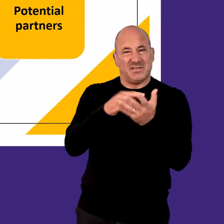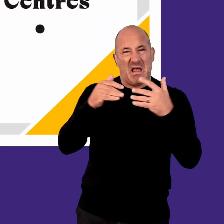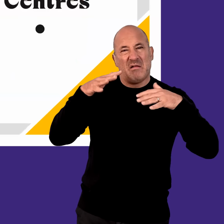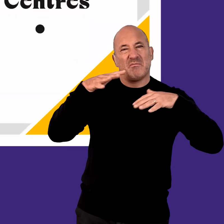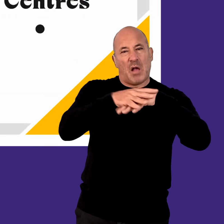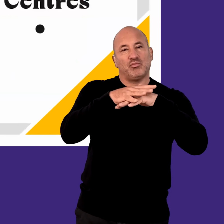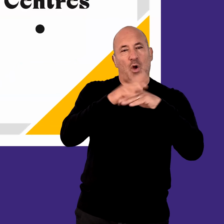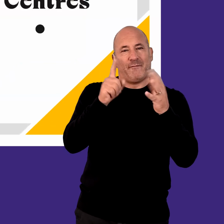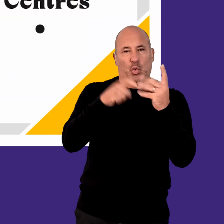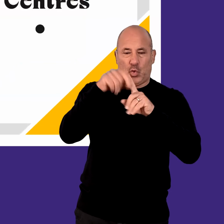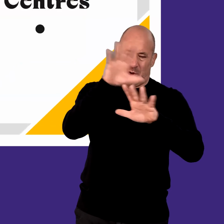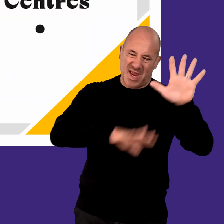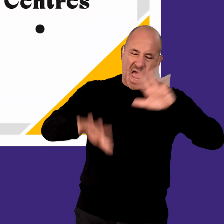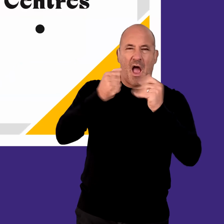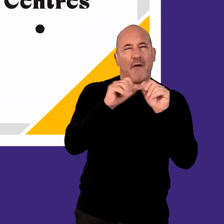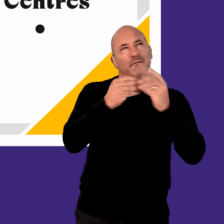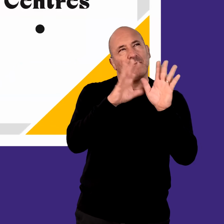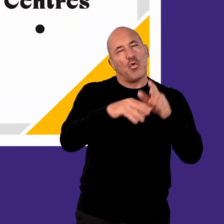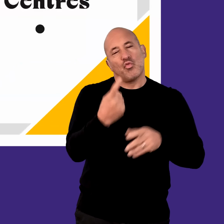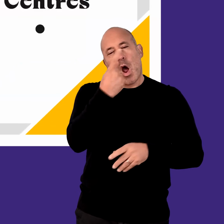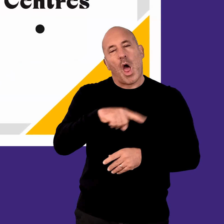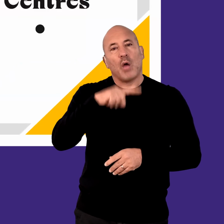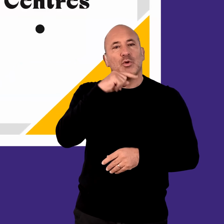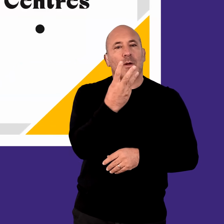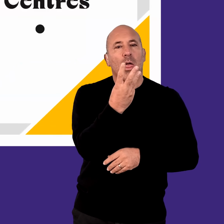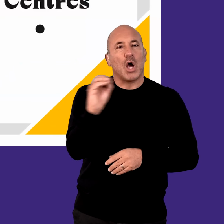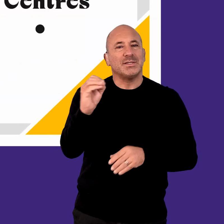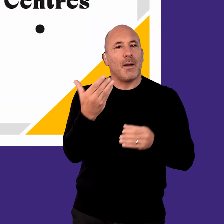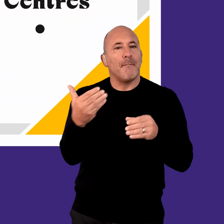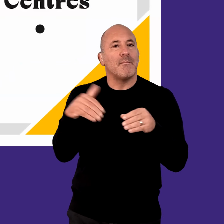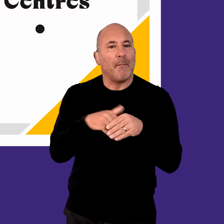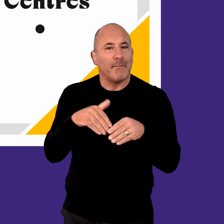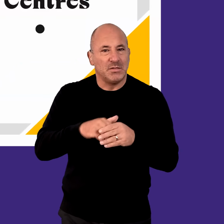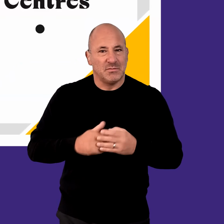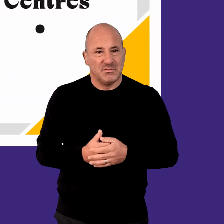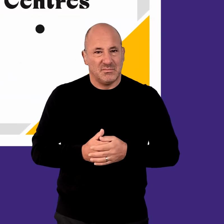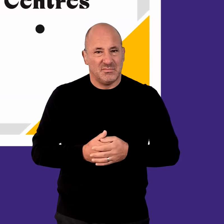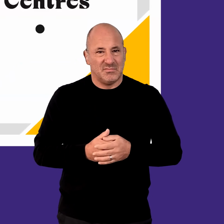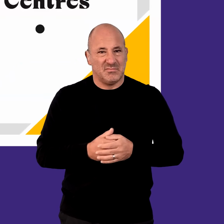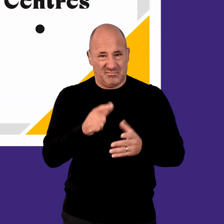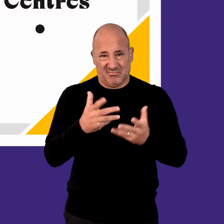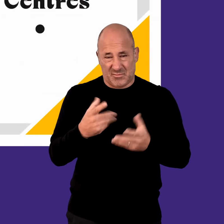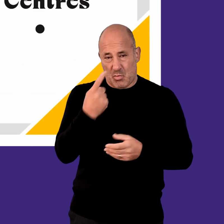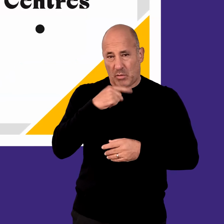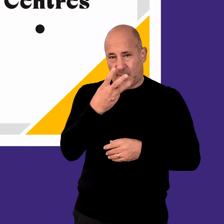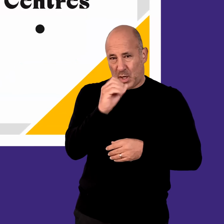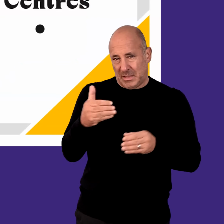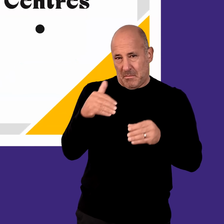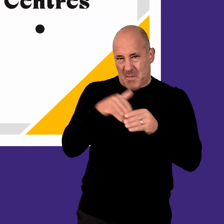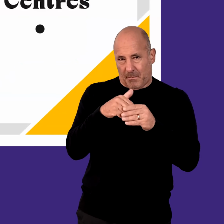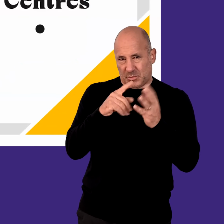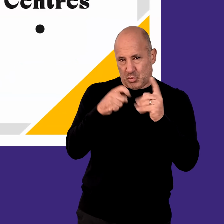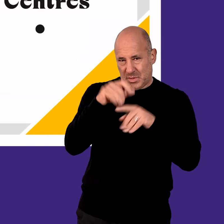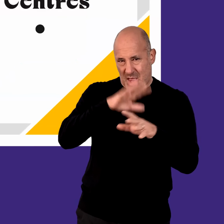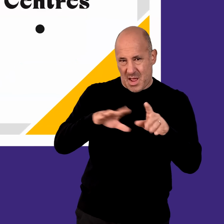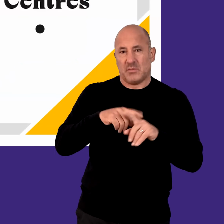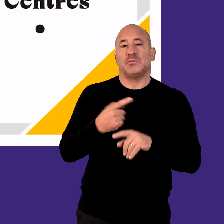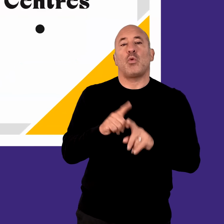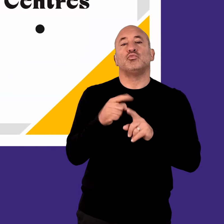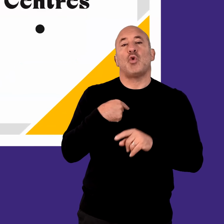Arts Centres, which is a network of about 130 members across the UK, and currently one of the Arts Council's